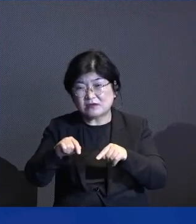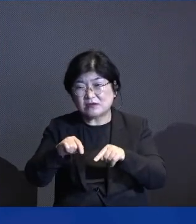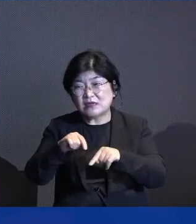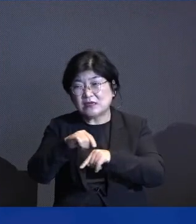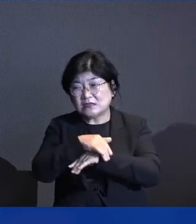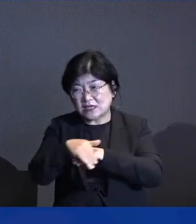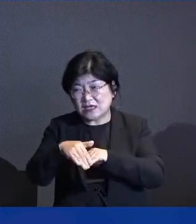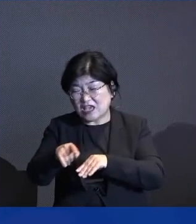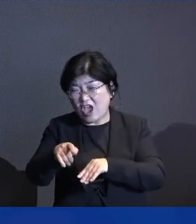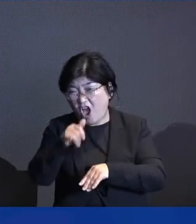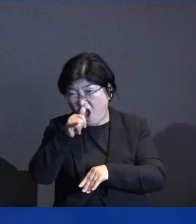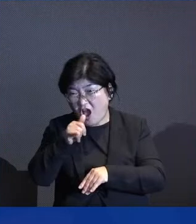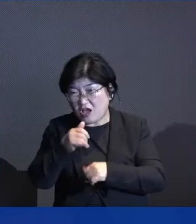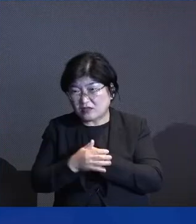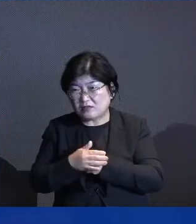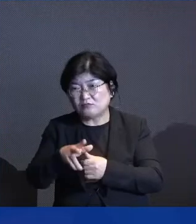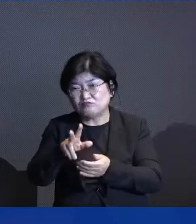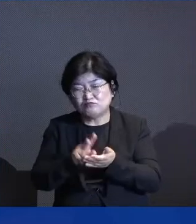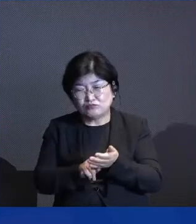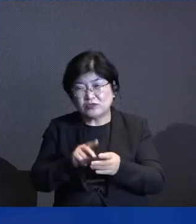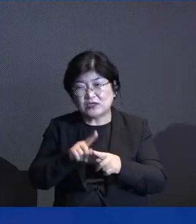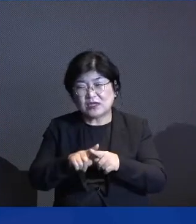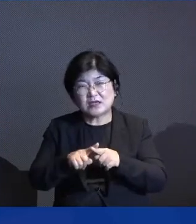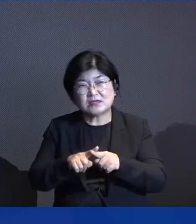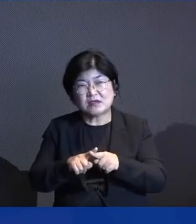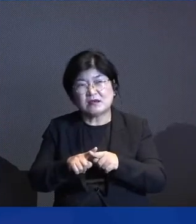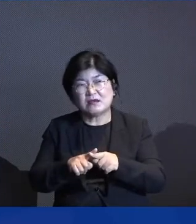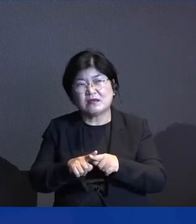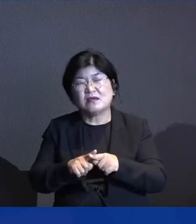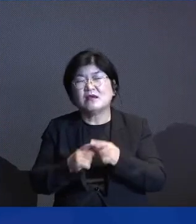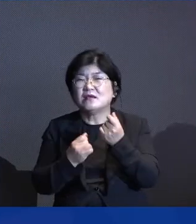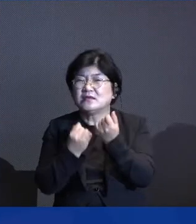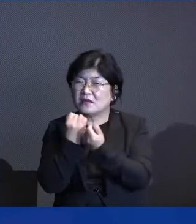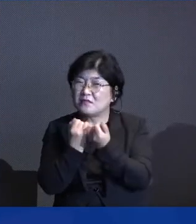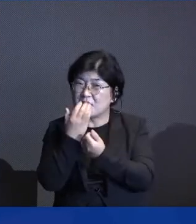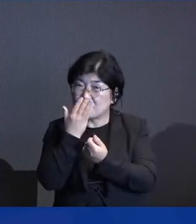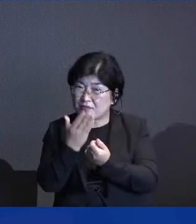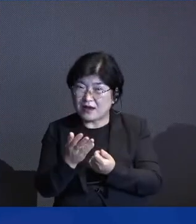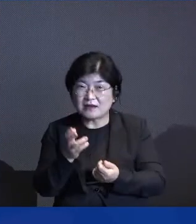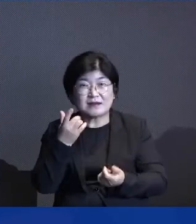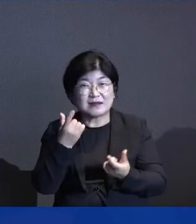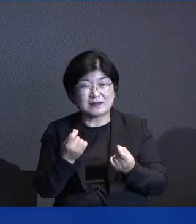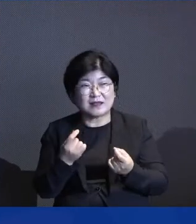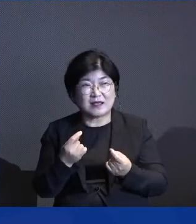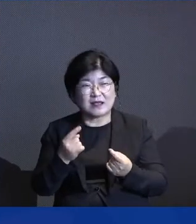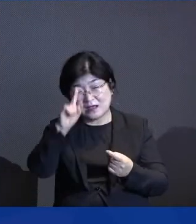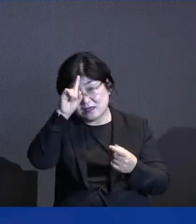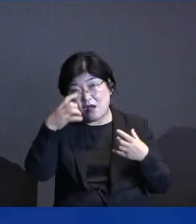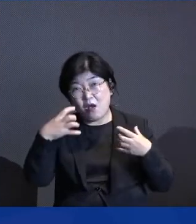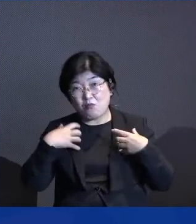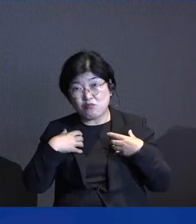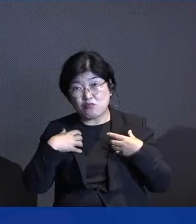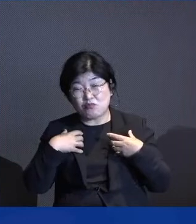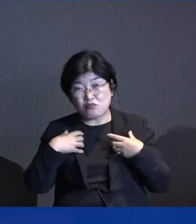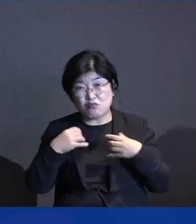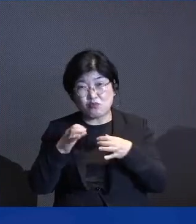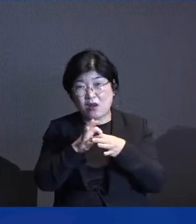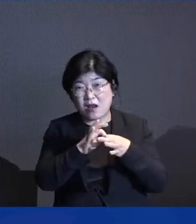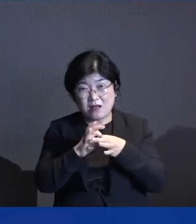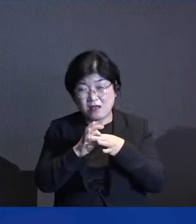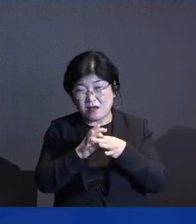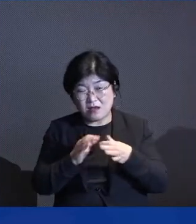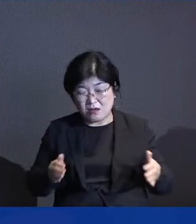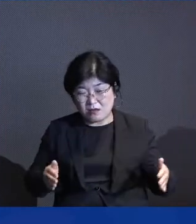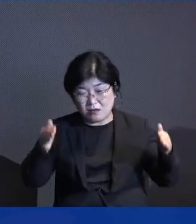example, what the welfare agencies are doing to promote the well-being of those older adults